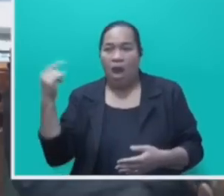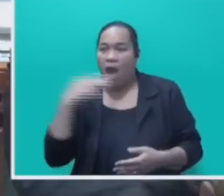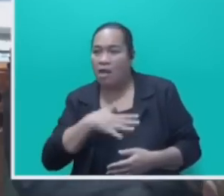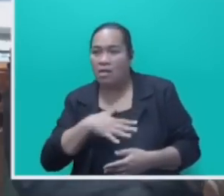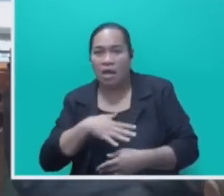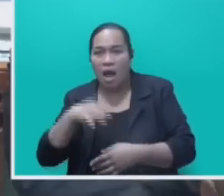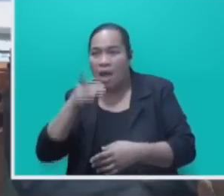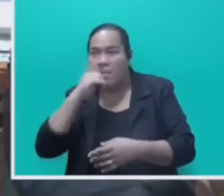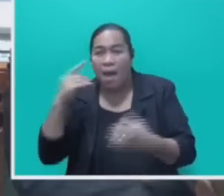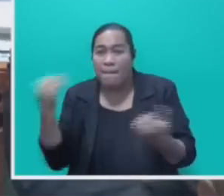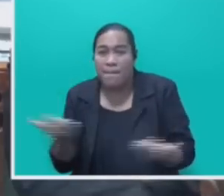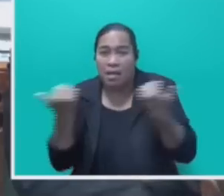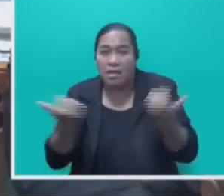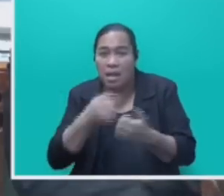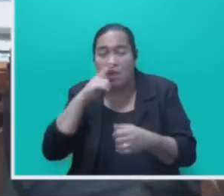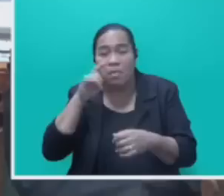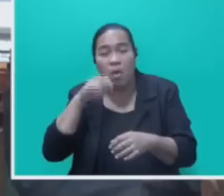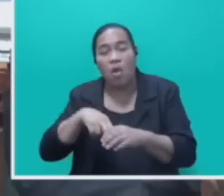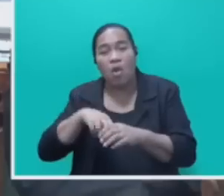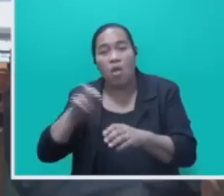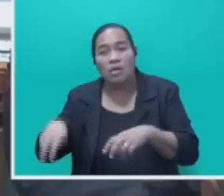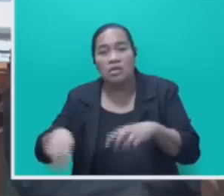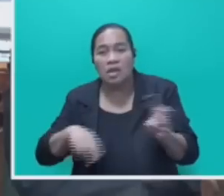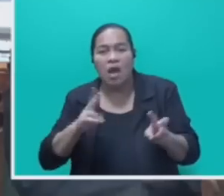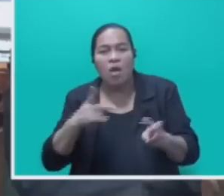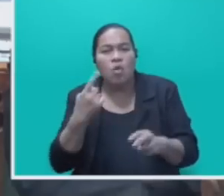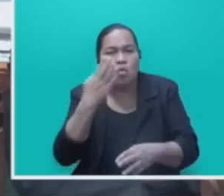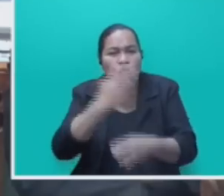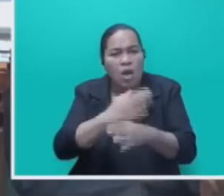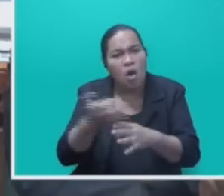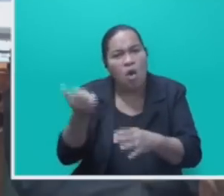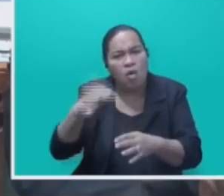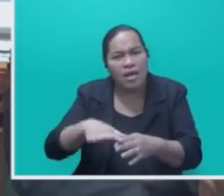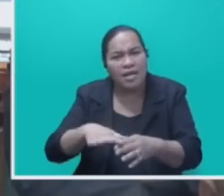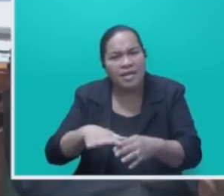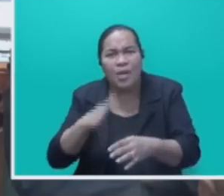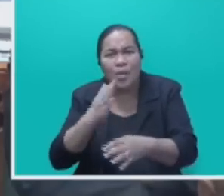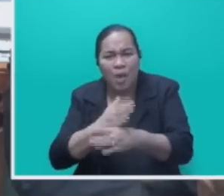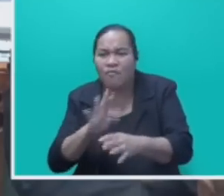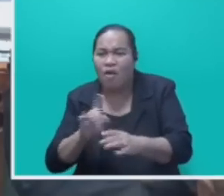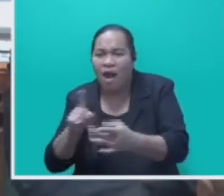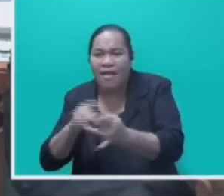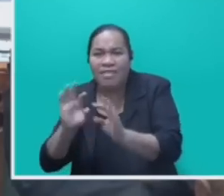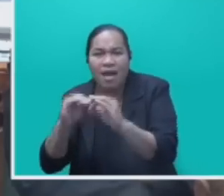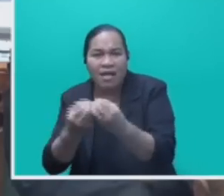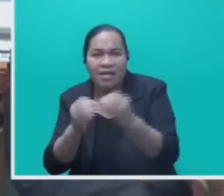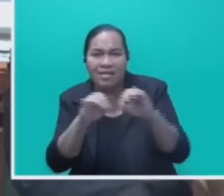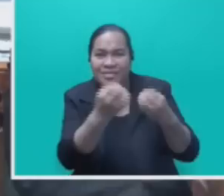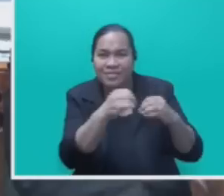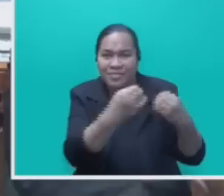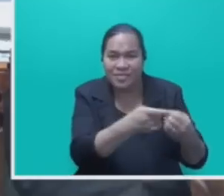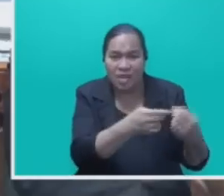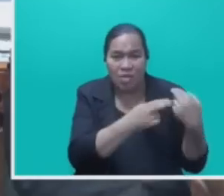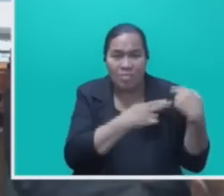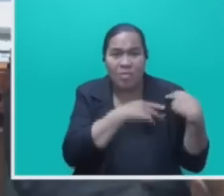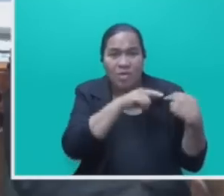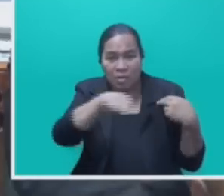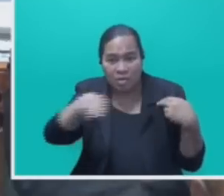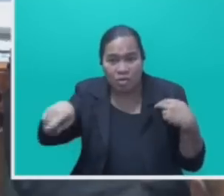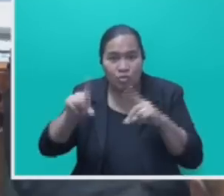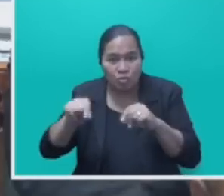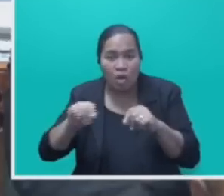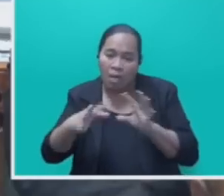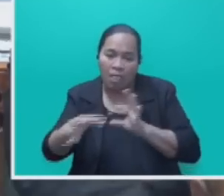jobs, losses for those working for Fijian and foreign companies. They will cause extra burden on government